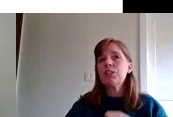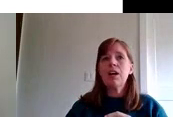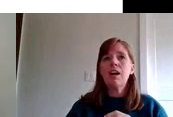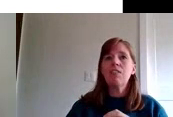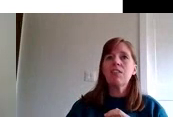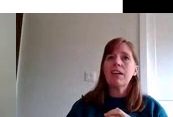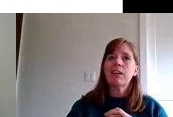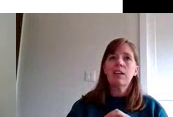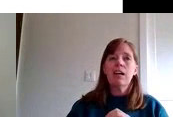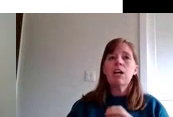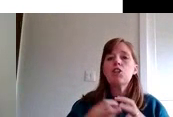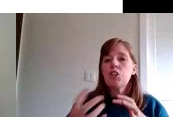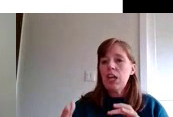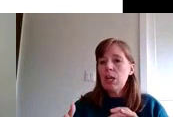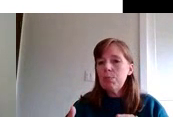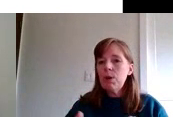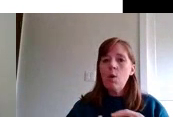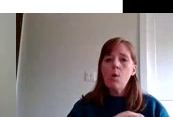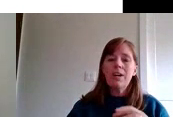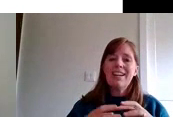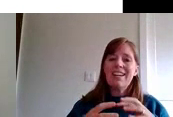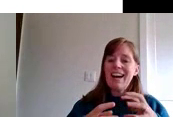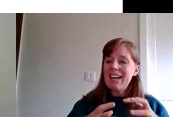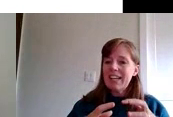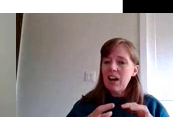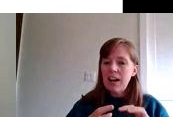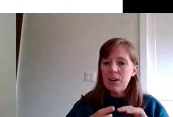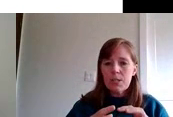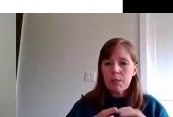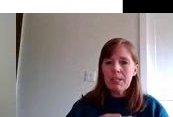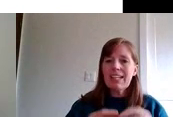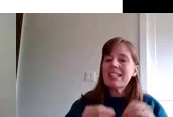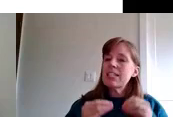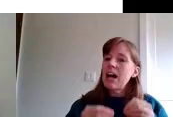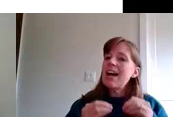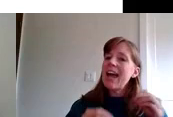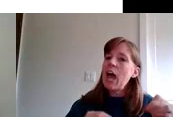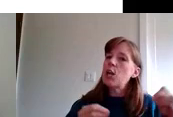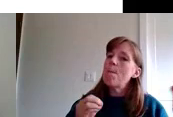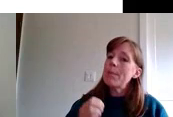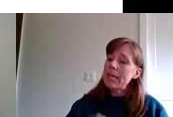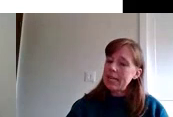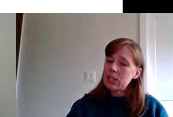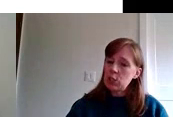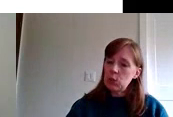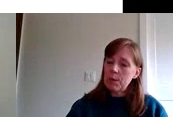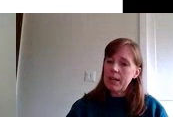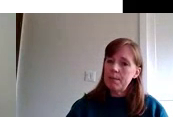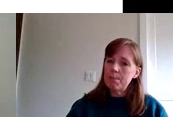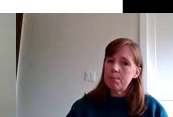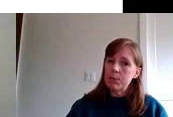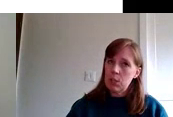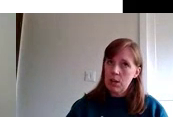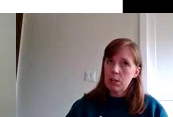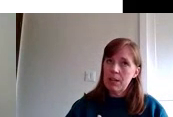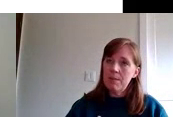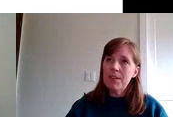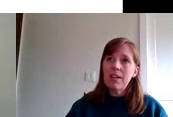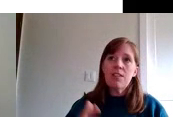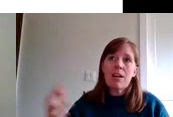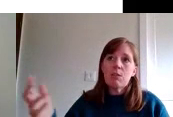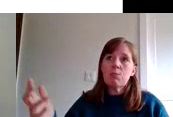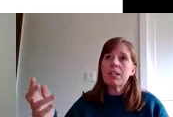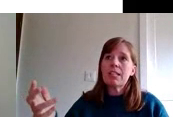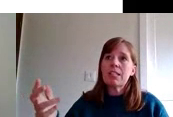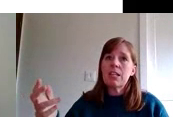just a picture of like a shape or an icon or something that does not add meaning to my